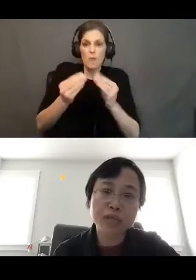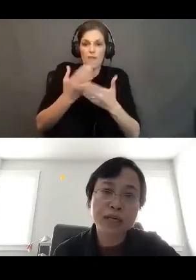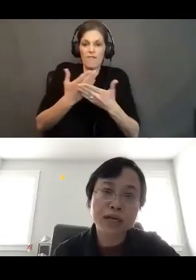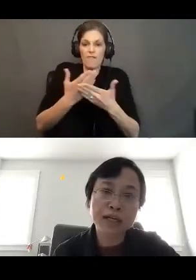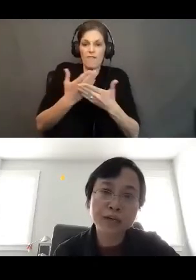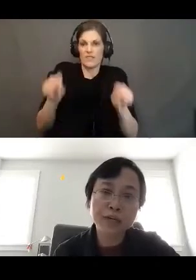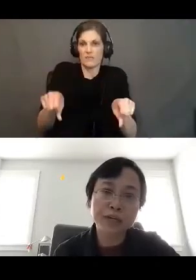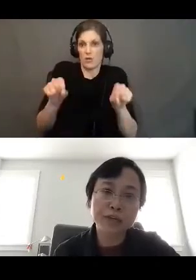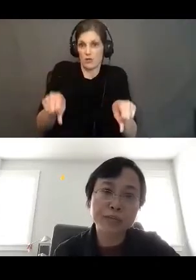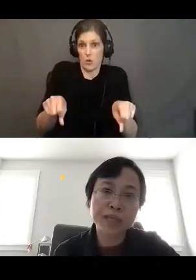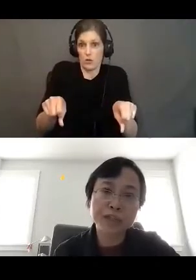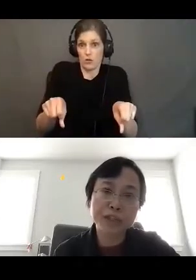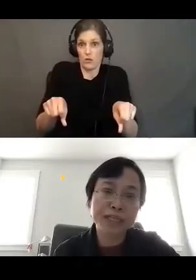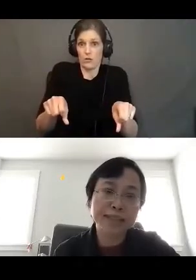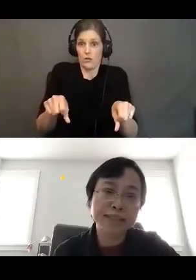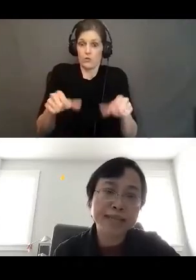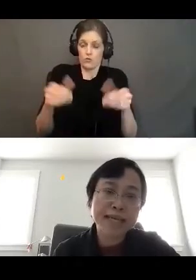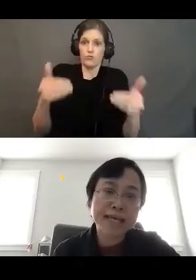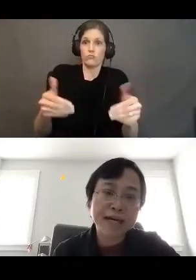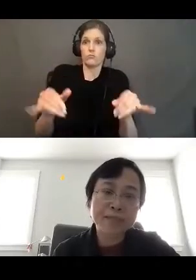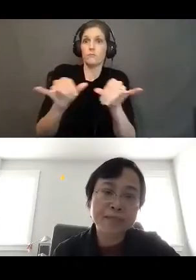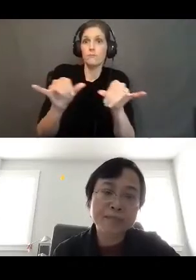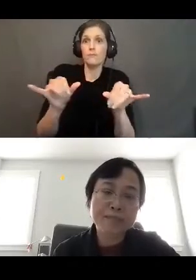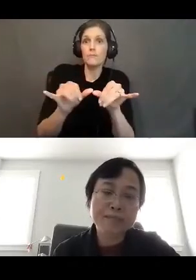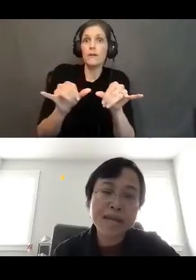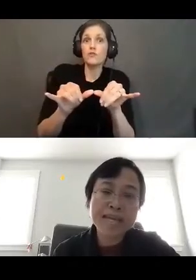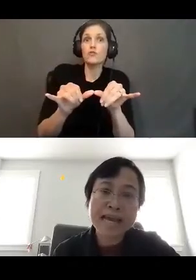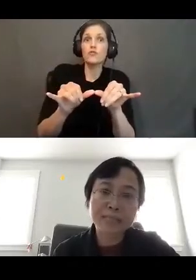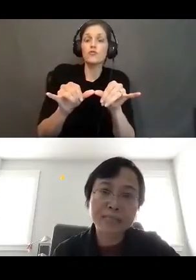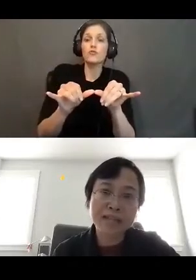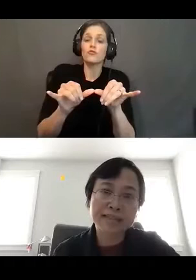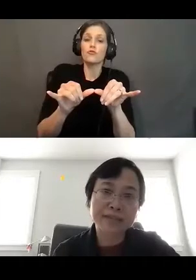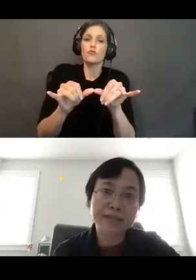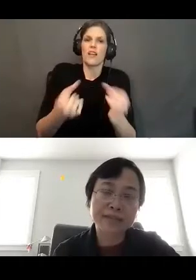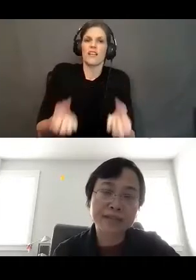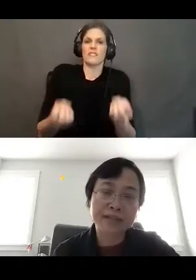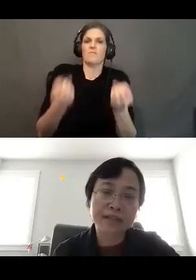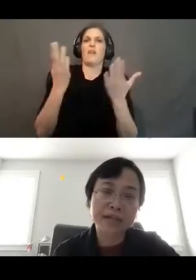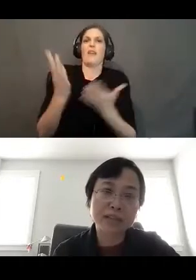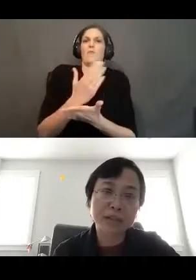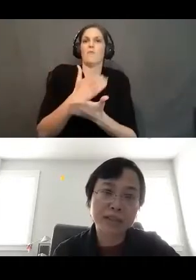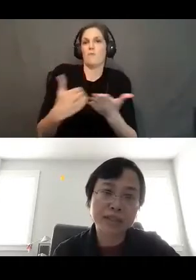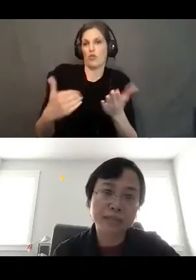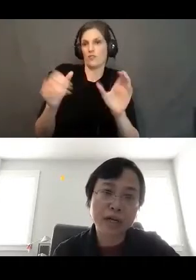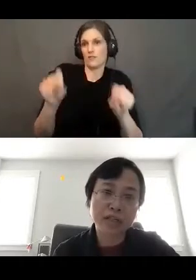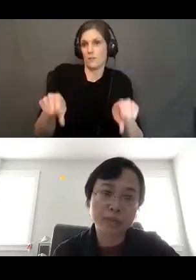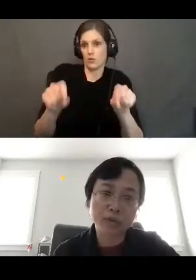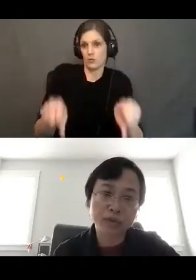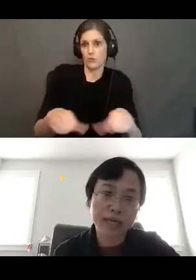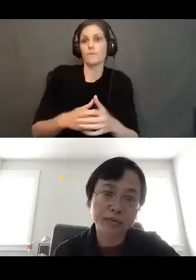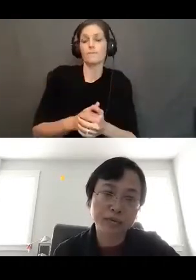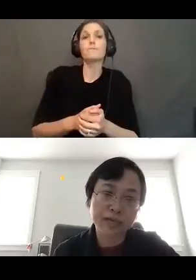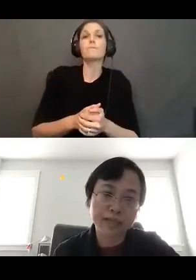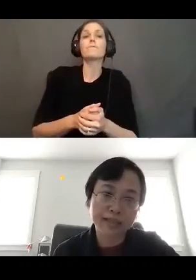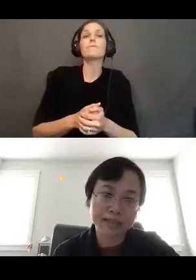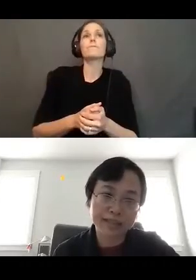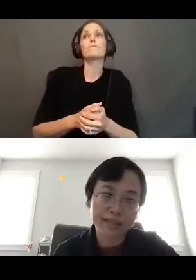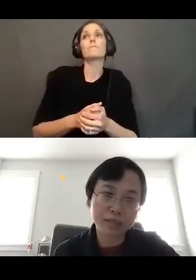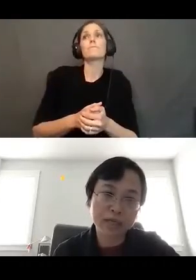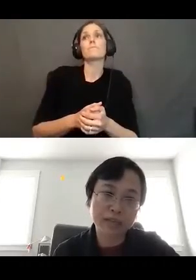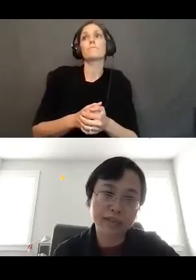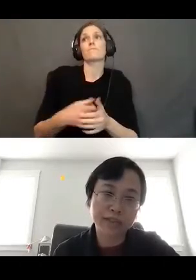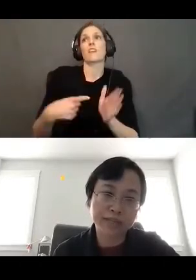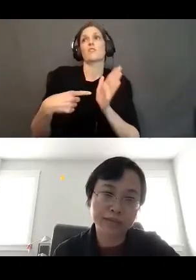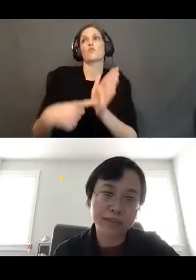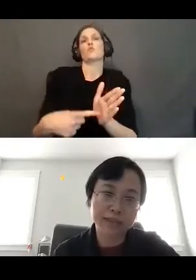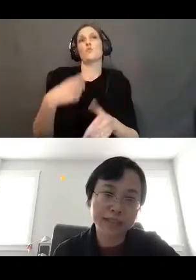to measure as many aspects of the construct as possible. So as reflected in this